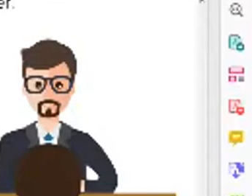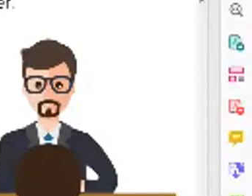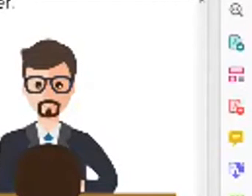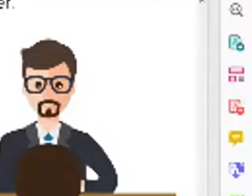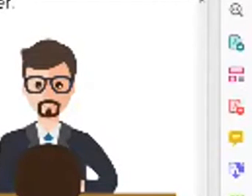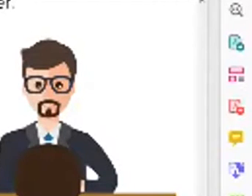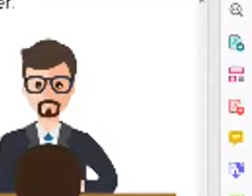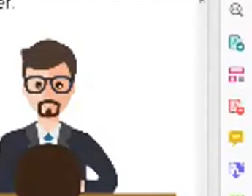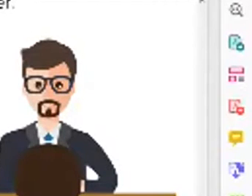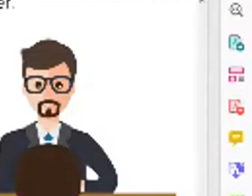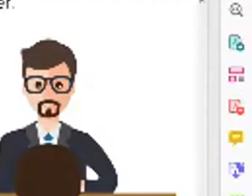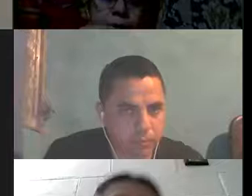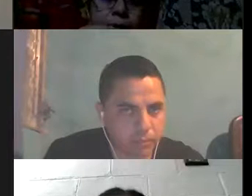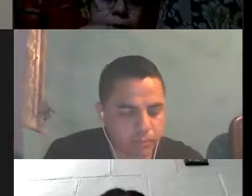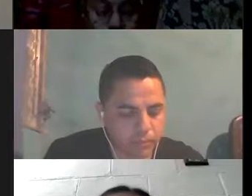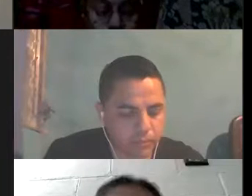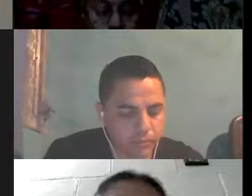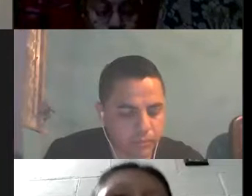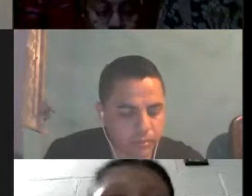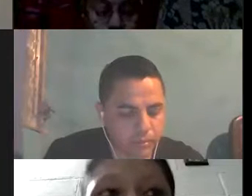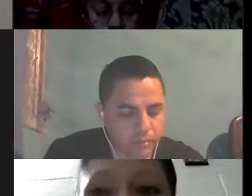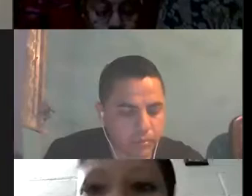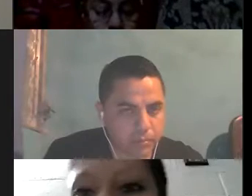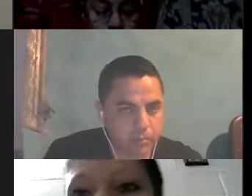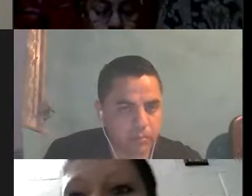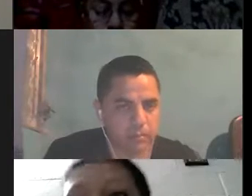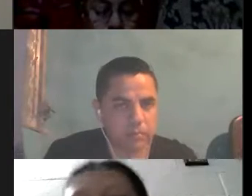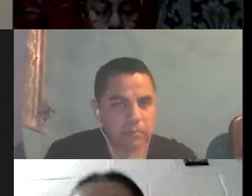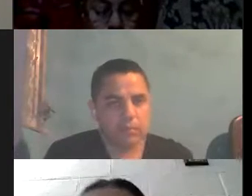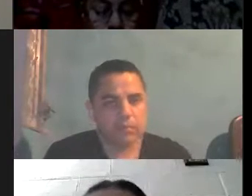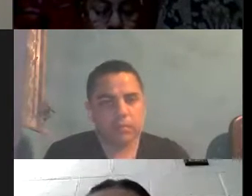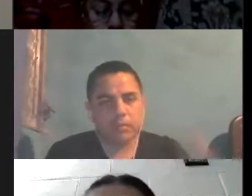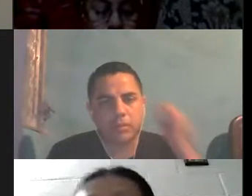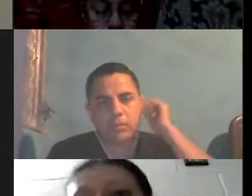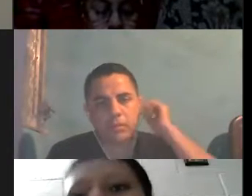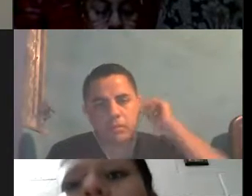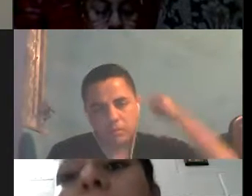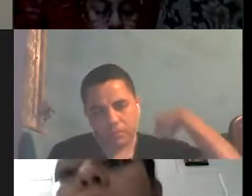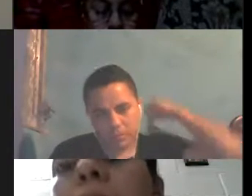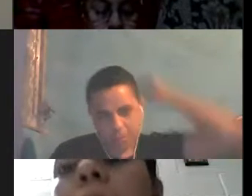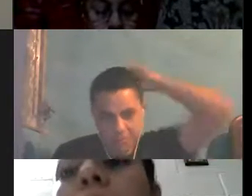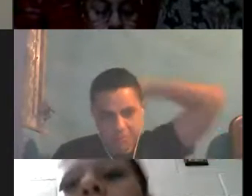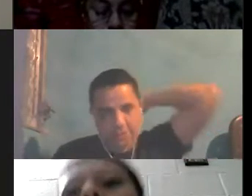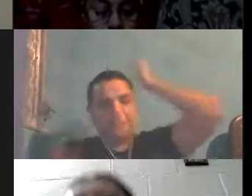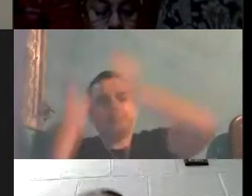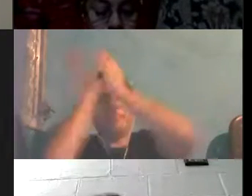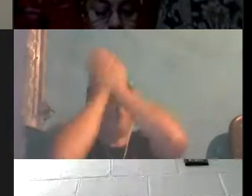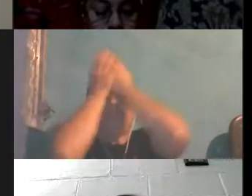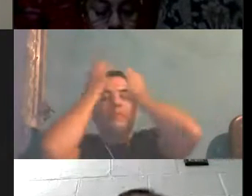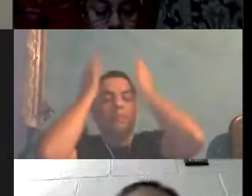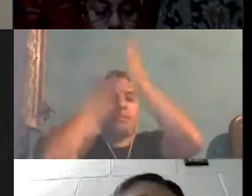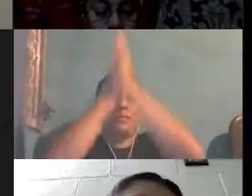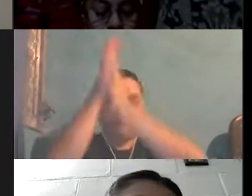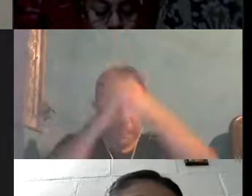presenting. Okay. Okay. Okay. Now, Felicita and Carla Marie